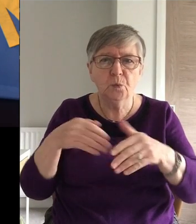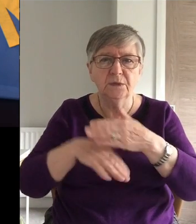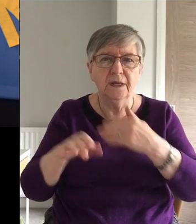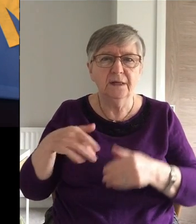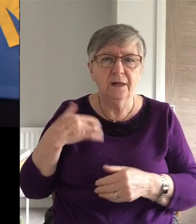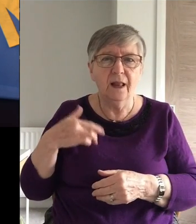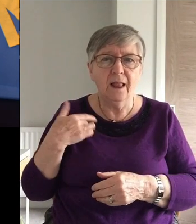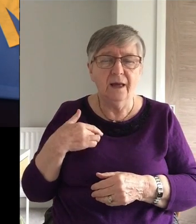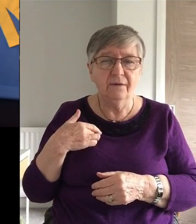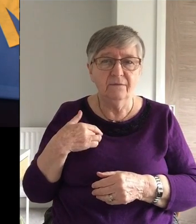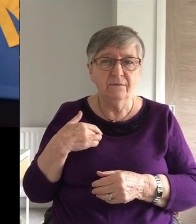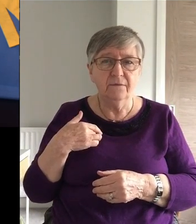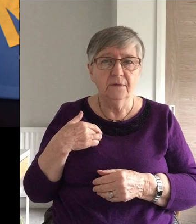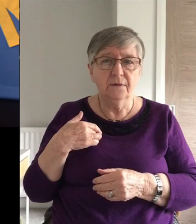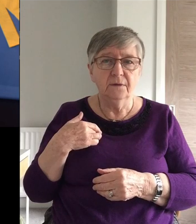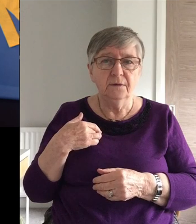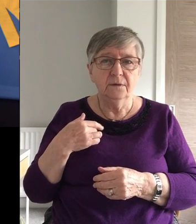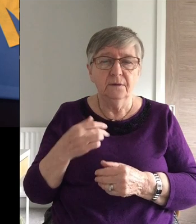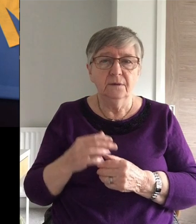today.